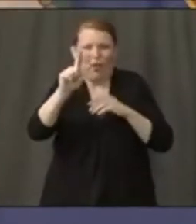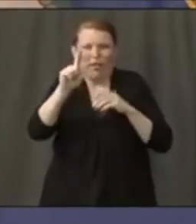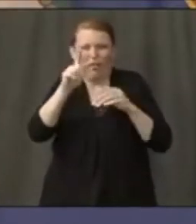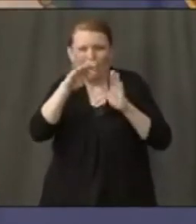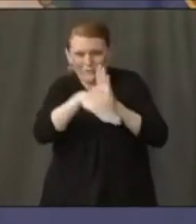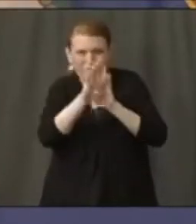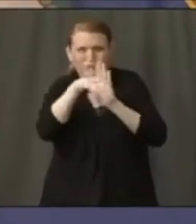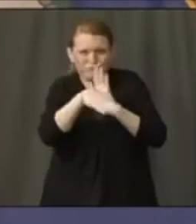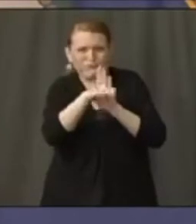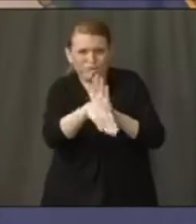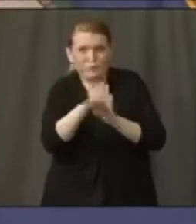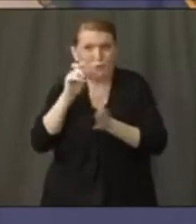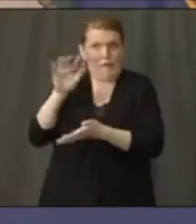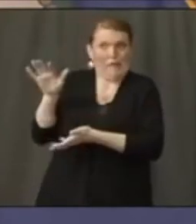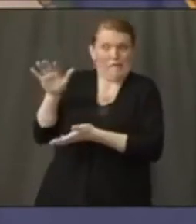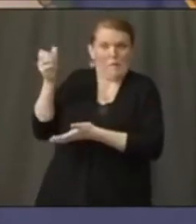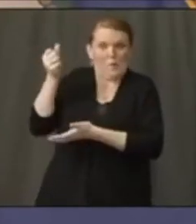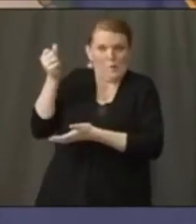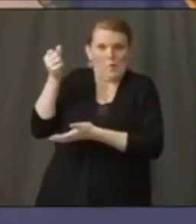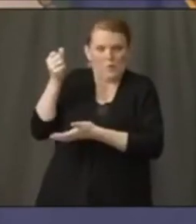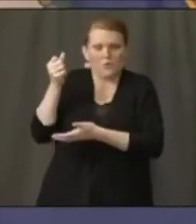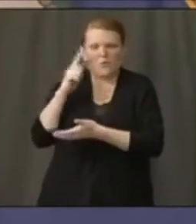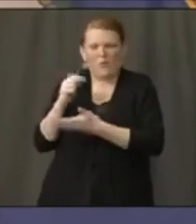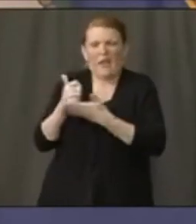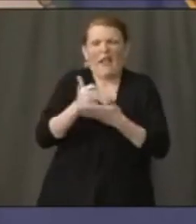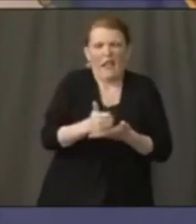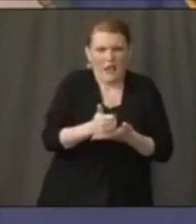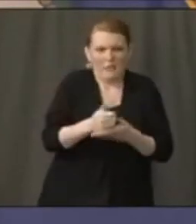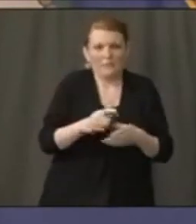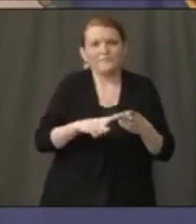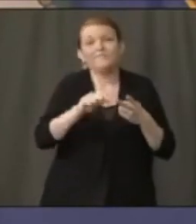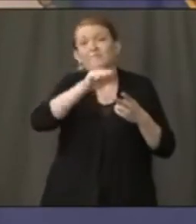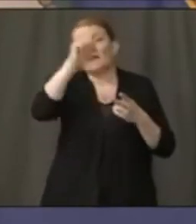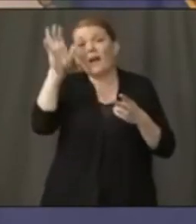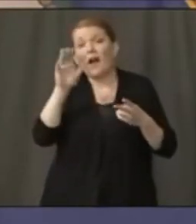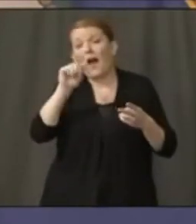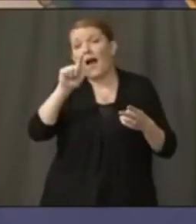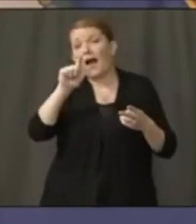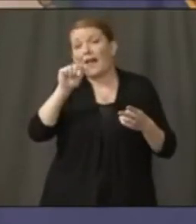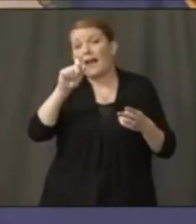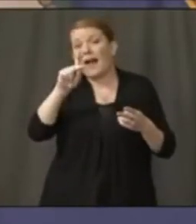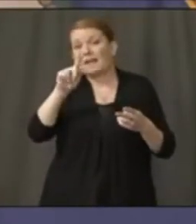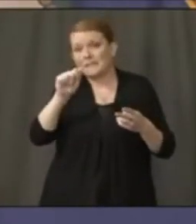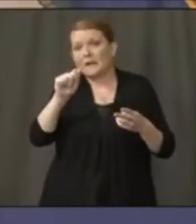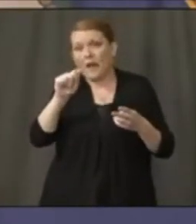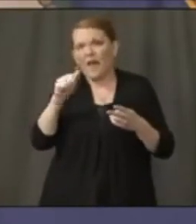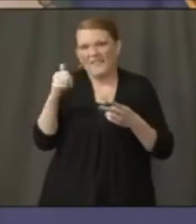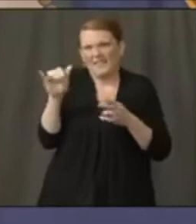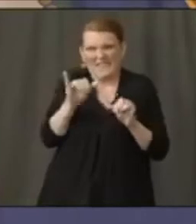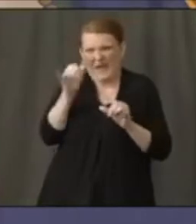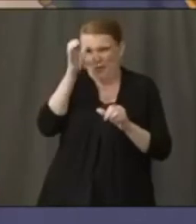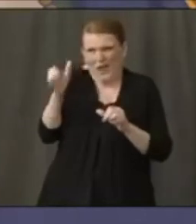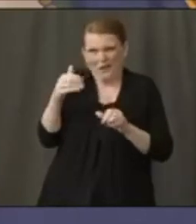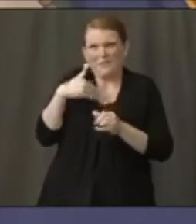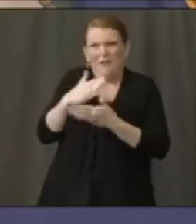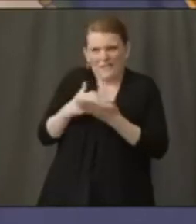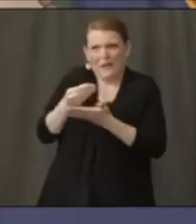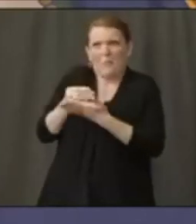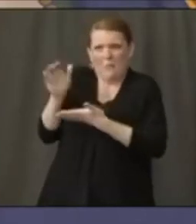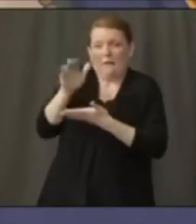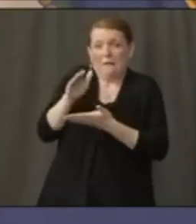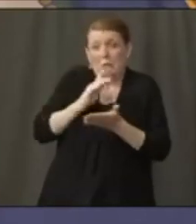85% of their total budget. We're about 13%, but that still put us near the top. So overall, Moody's